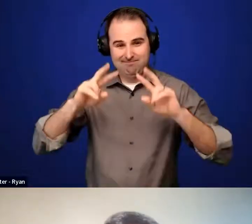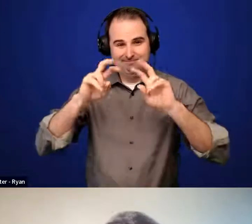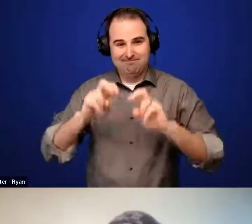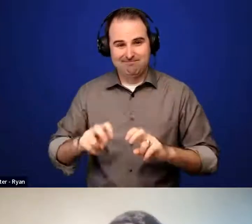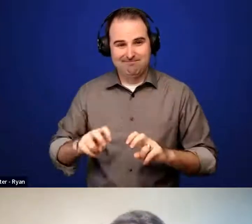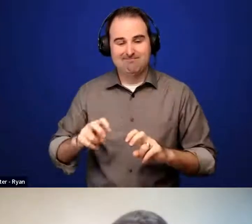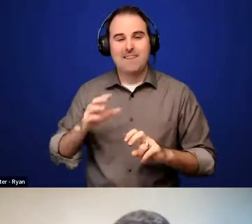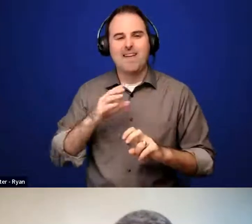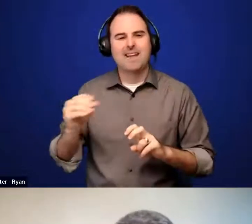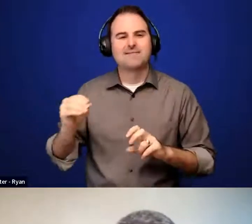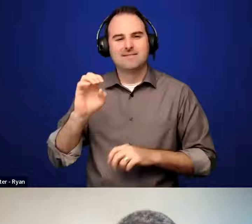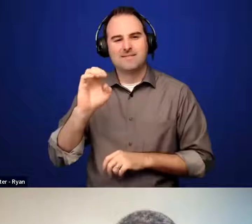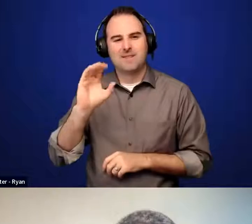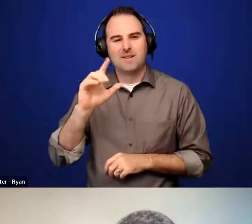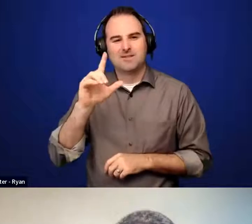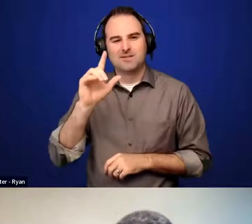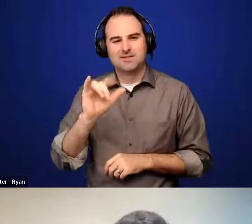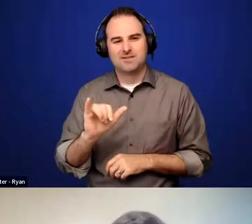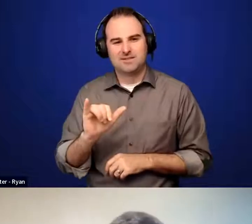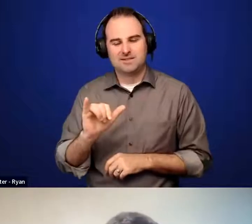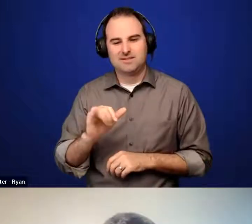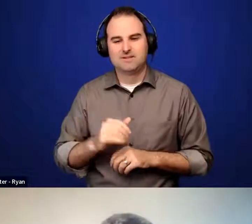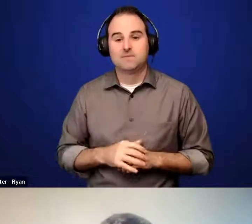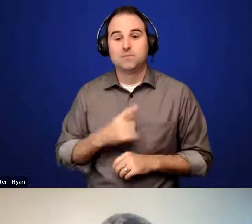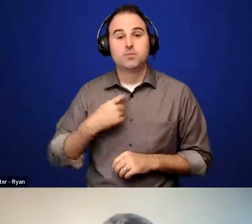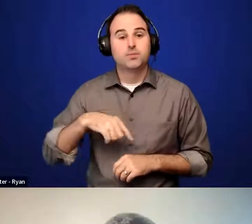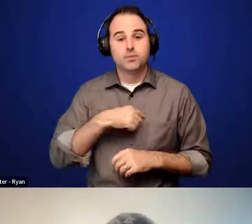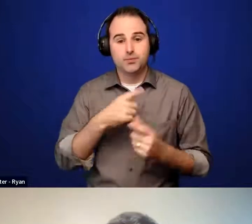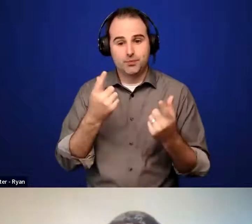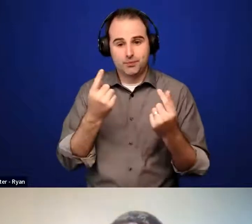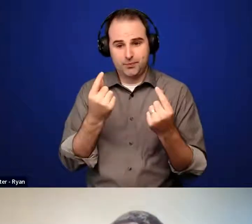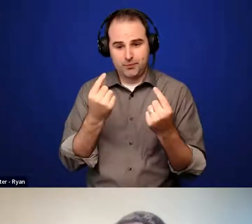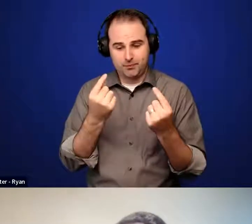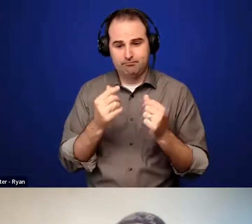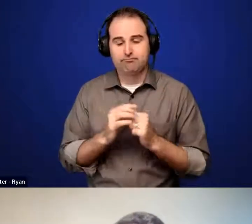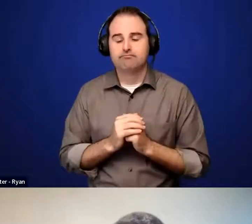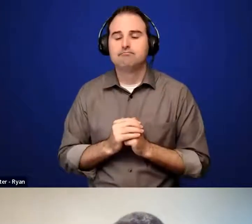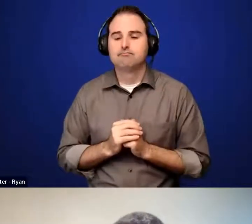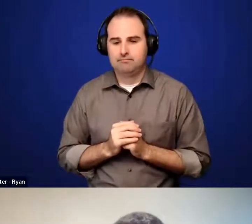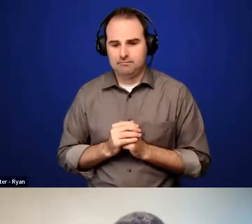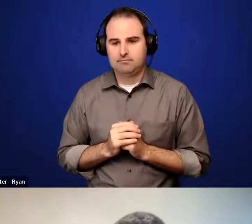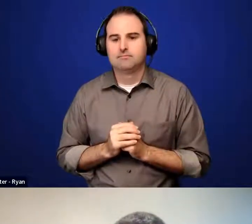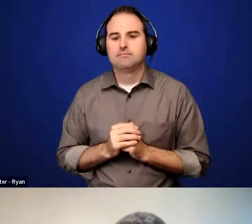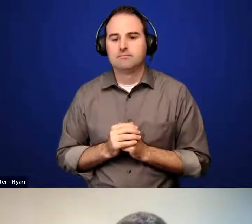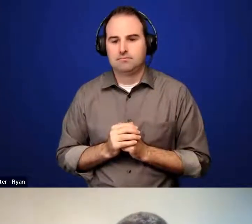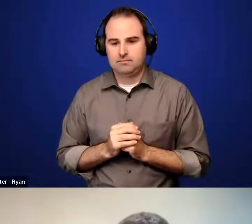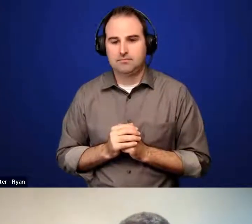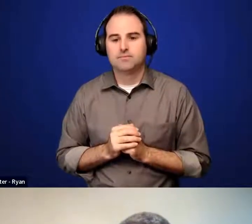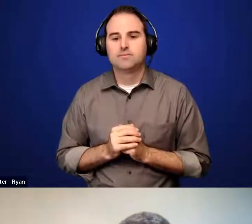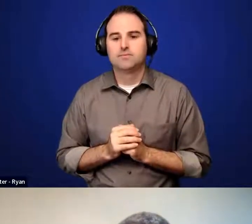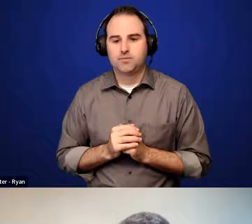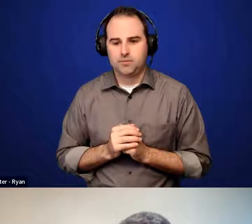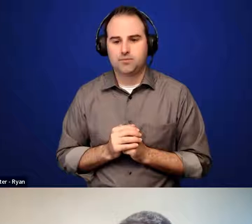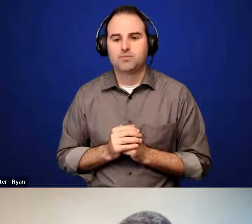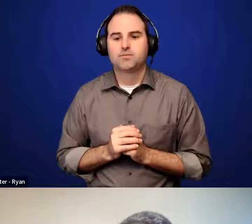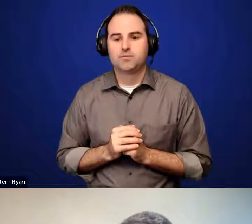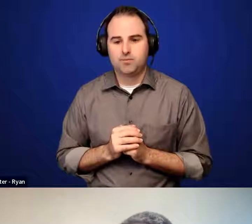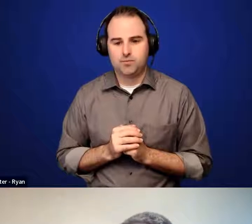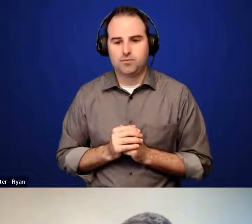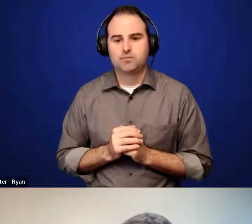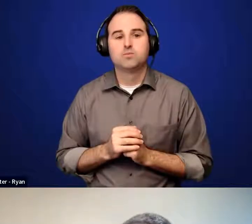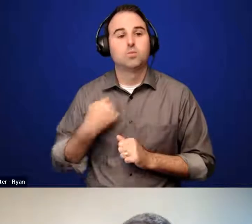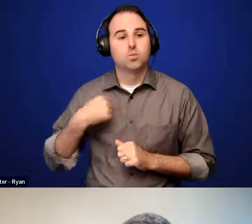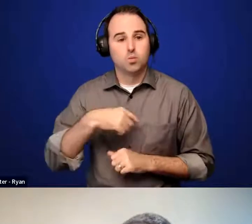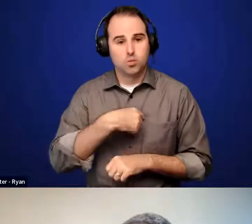And basically what ICIPE does is ICIPE work within a 4-term paradigm: plant health,